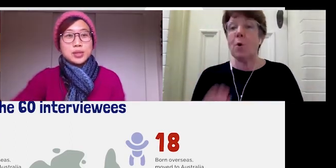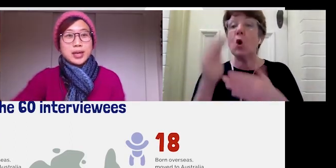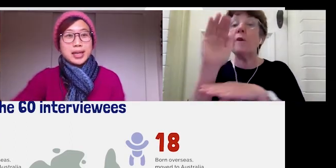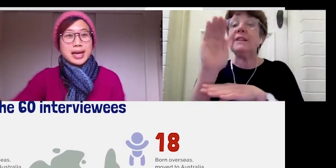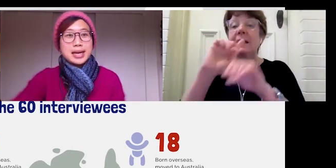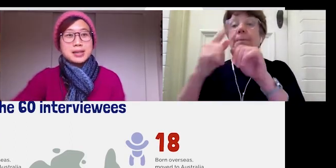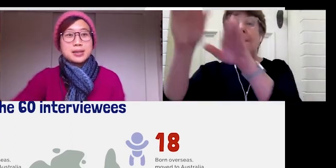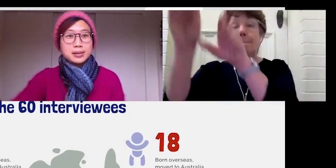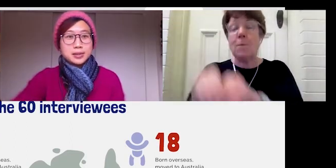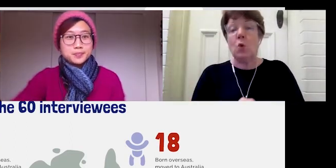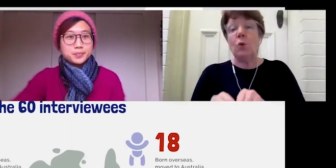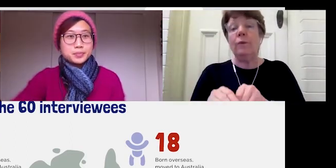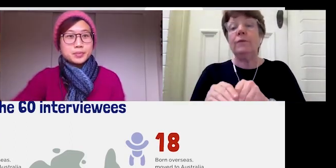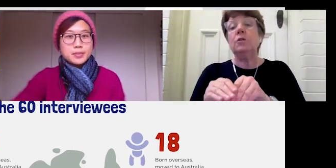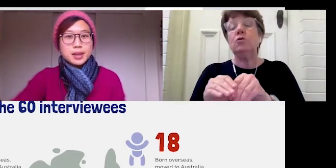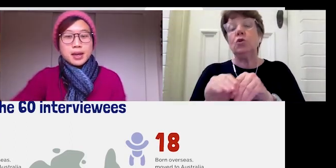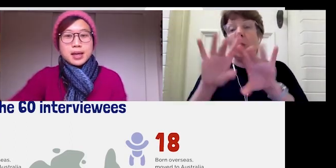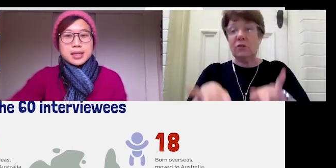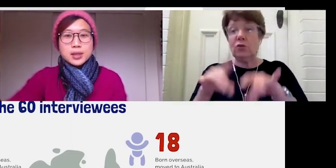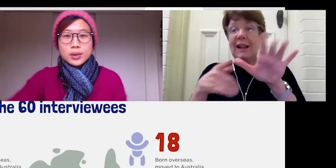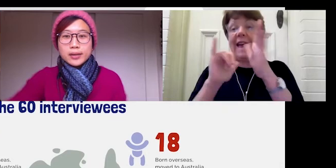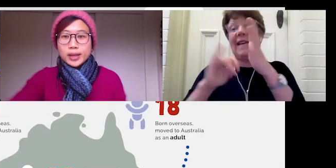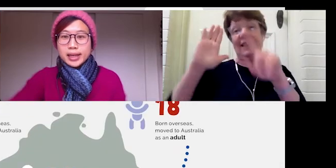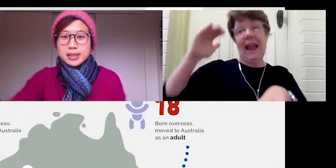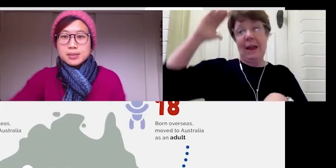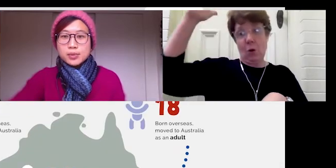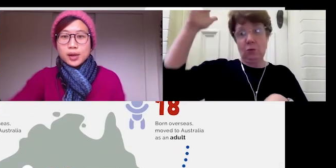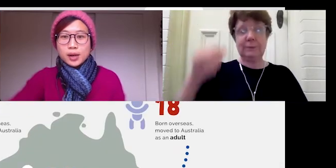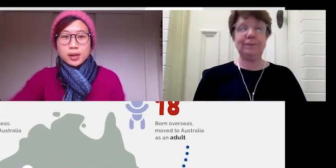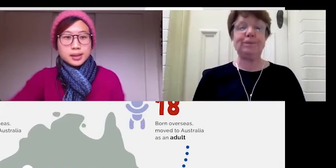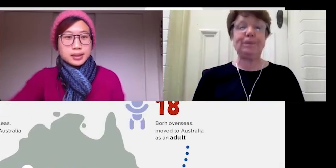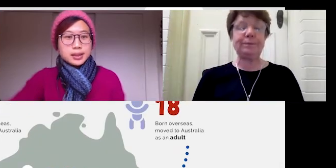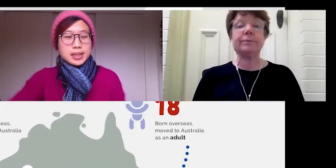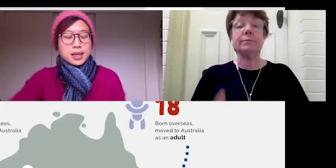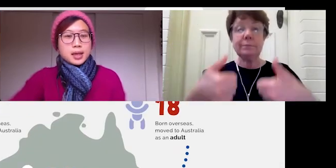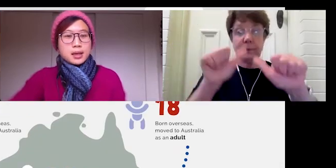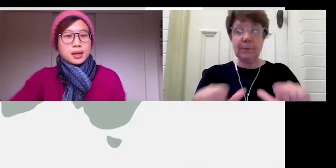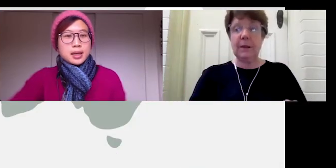to Australia as an adult. So if we can just move on.